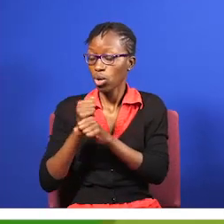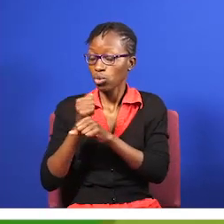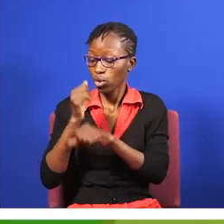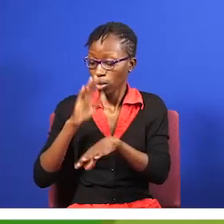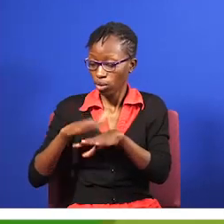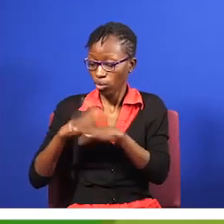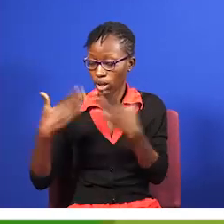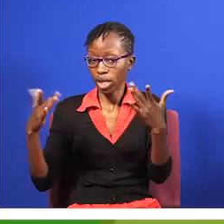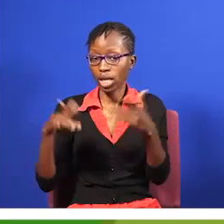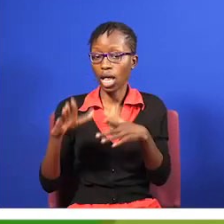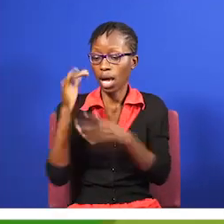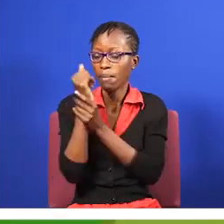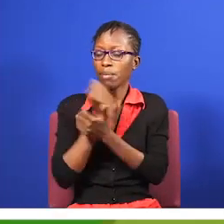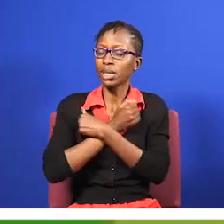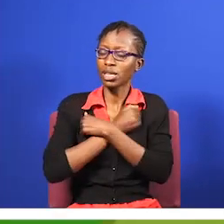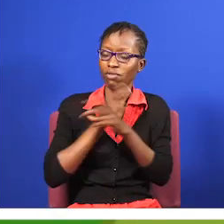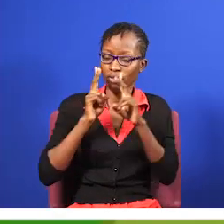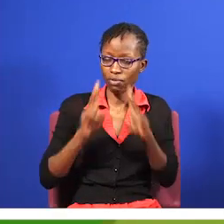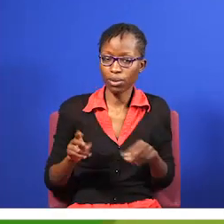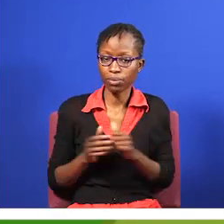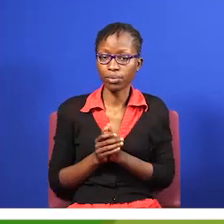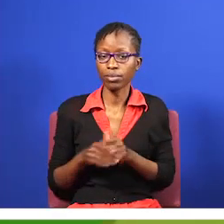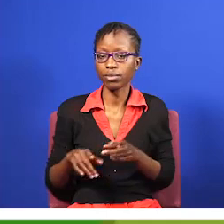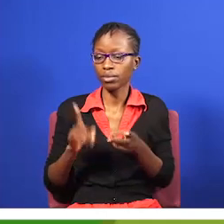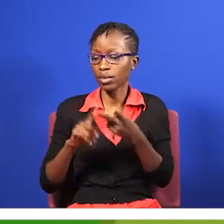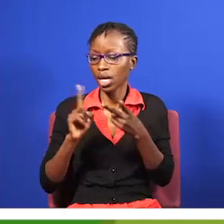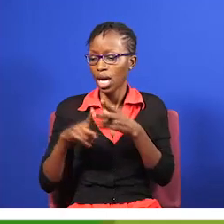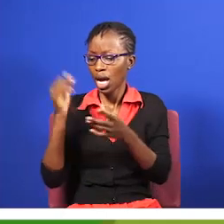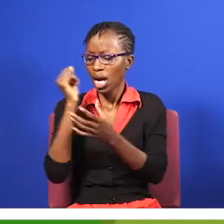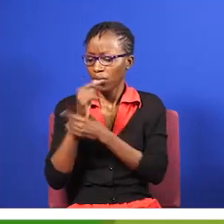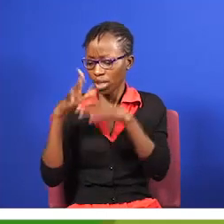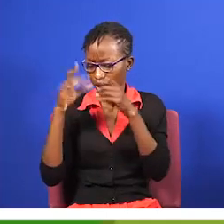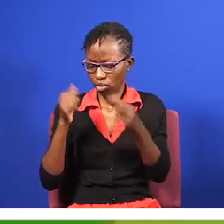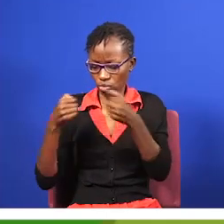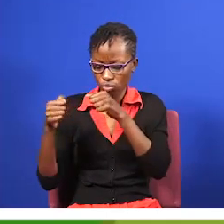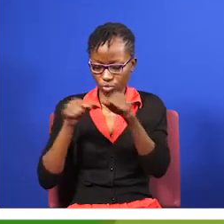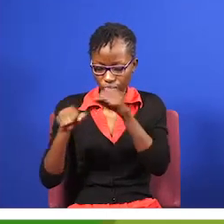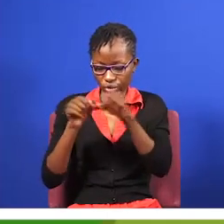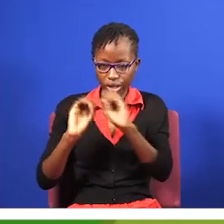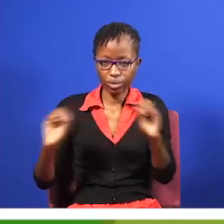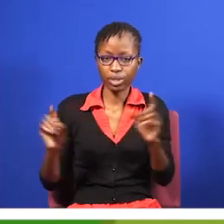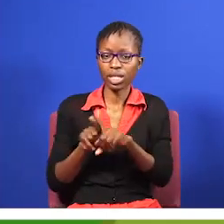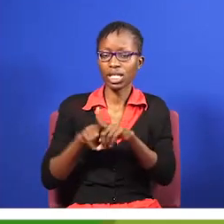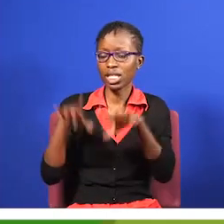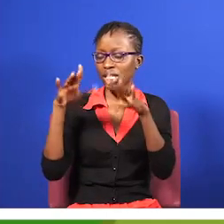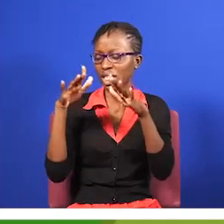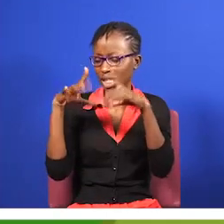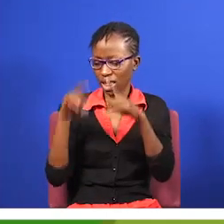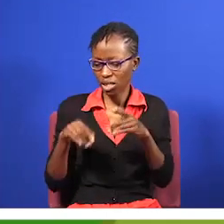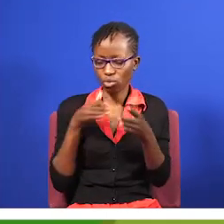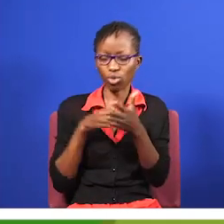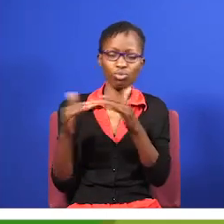Abraham was a peacemaker. He chose not to fight. He also chose to stop the fight